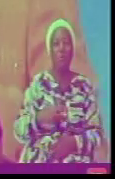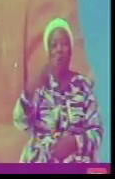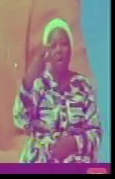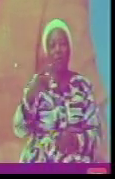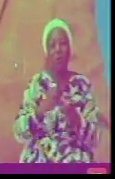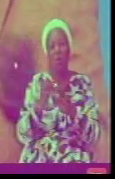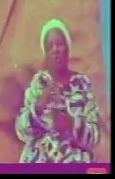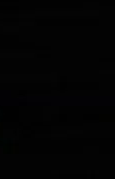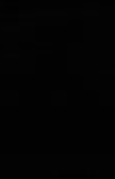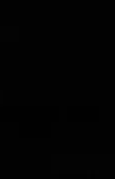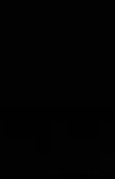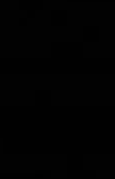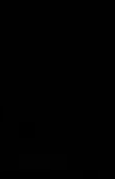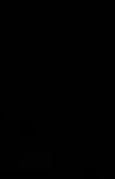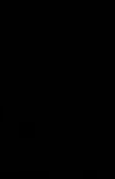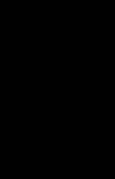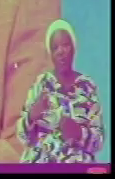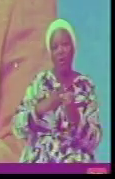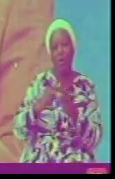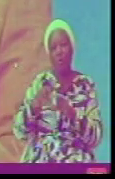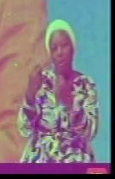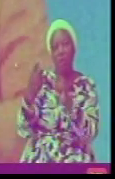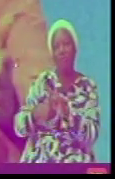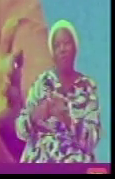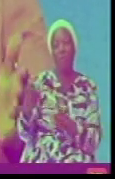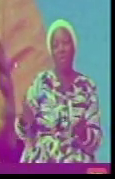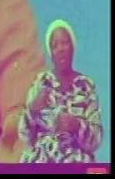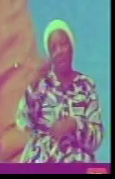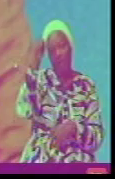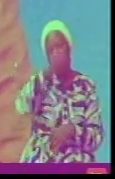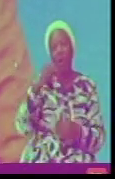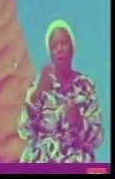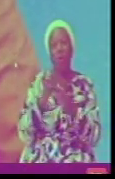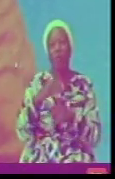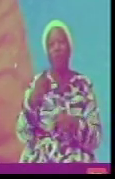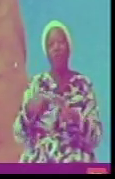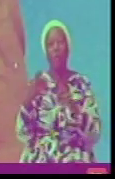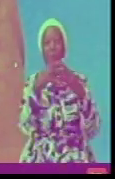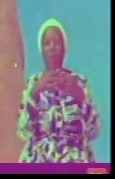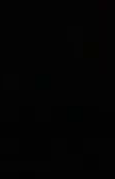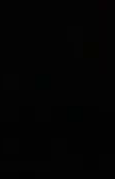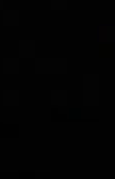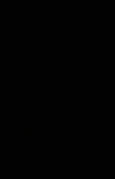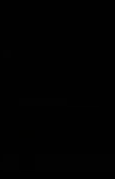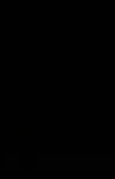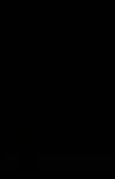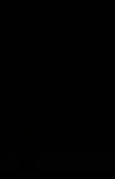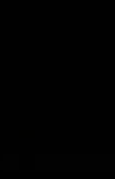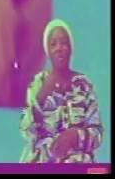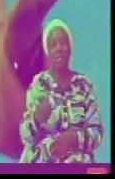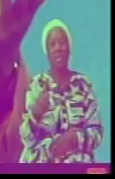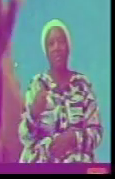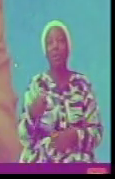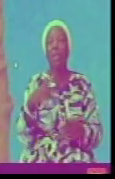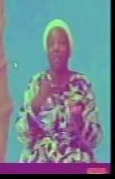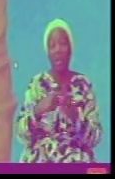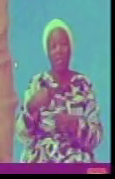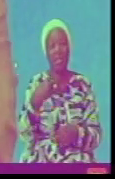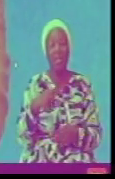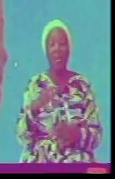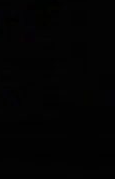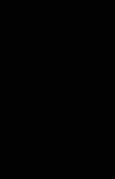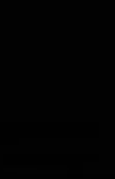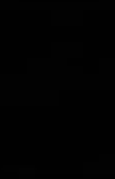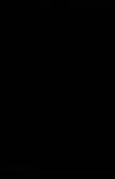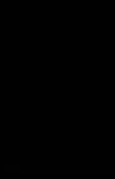south, you're coming from the west or from the north, you're coming from here, Africa, or you are coming